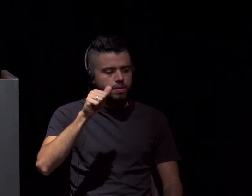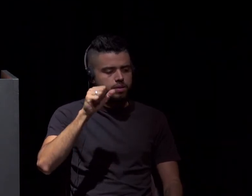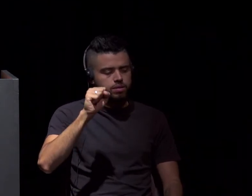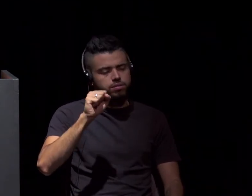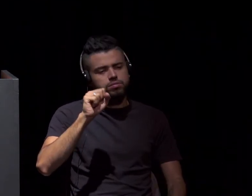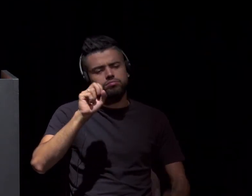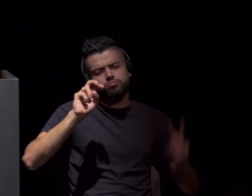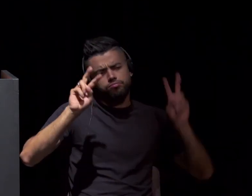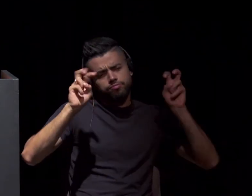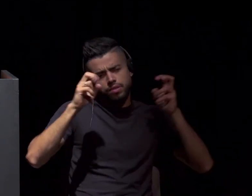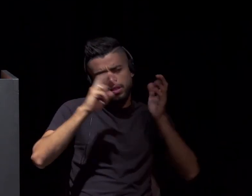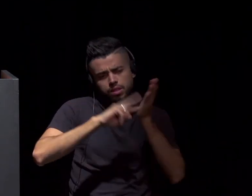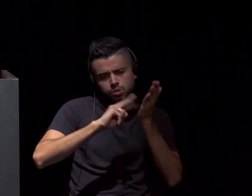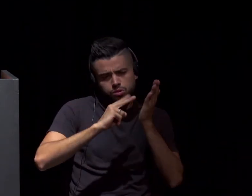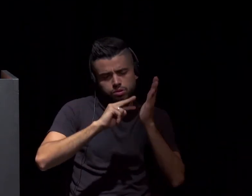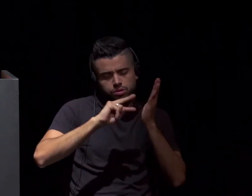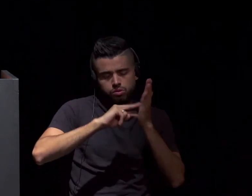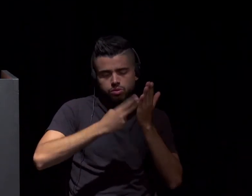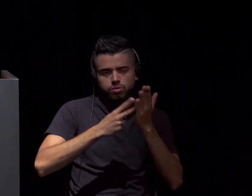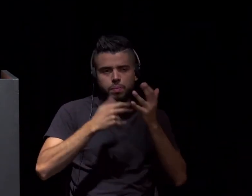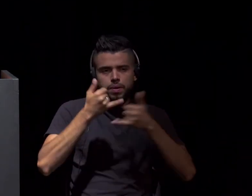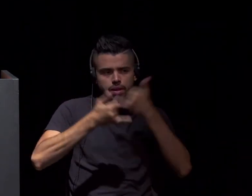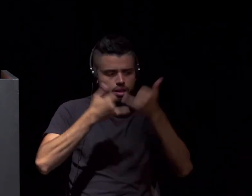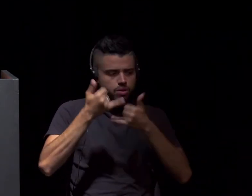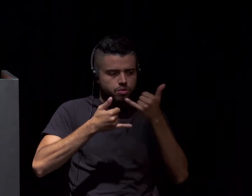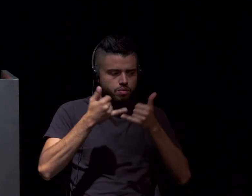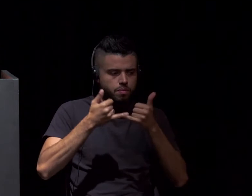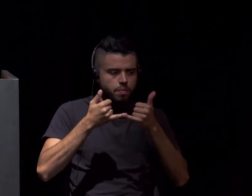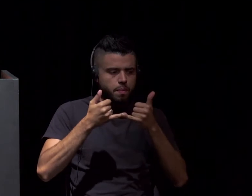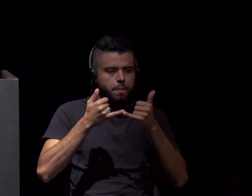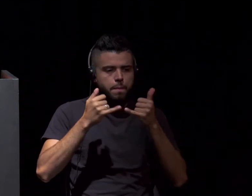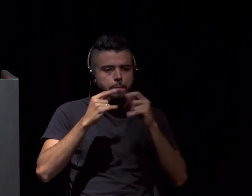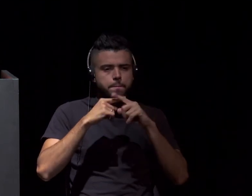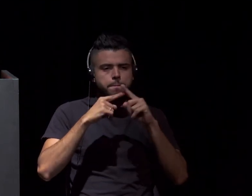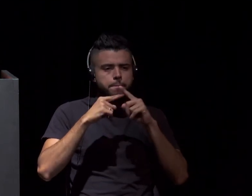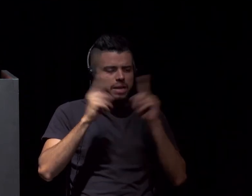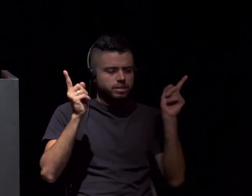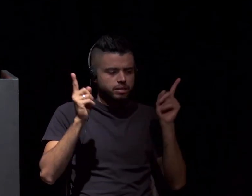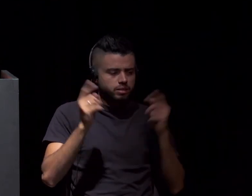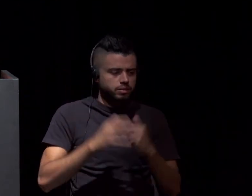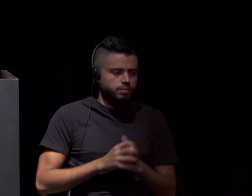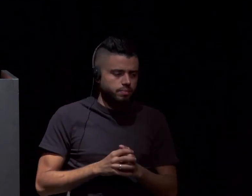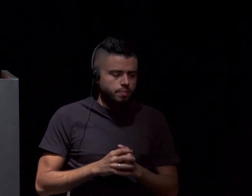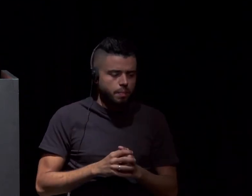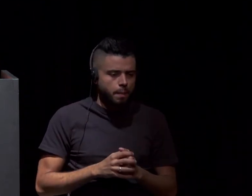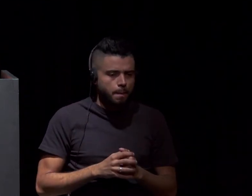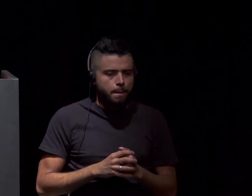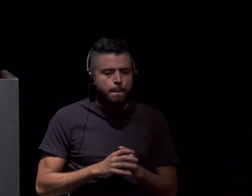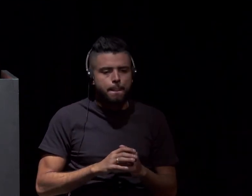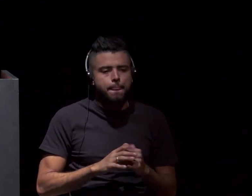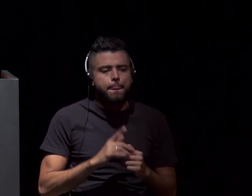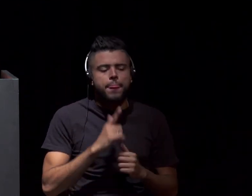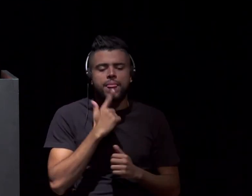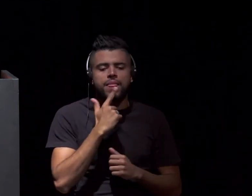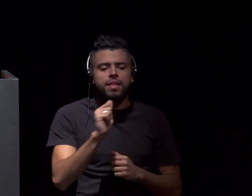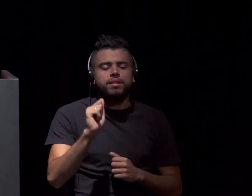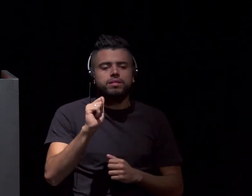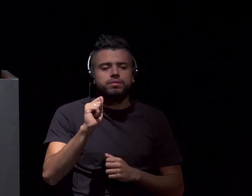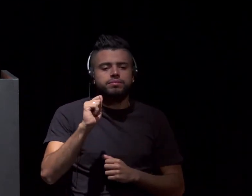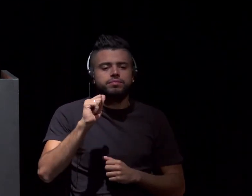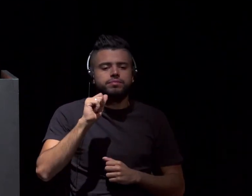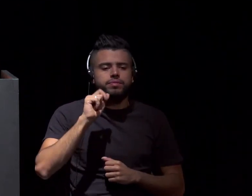my black Latin of my first comments, I told